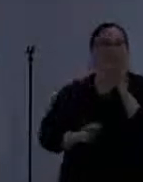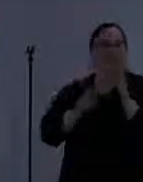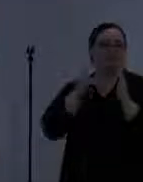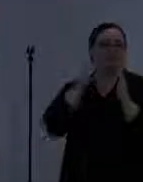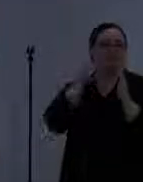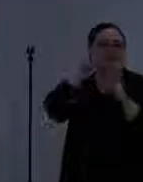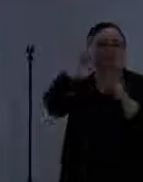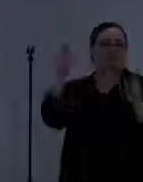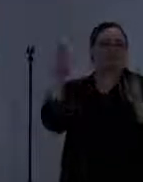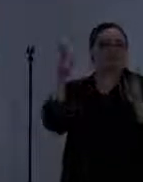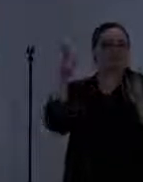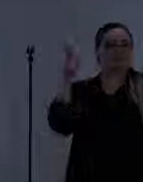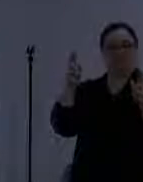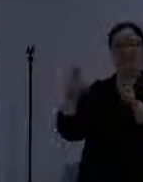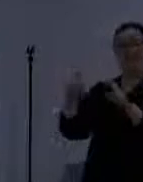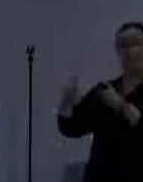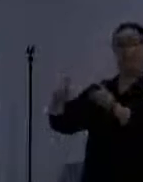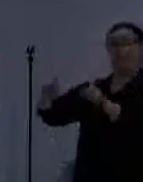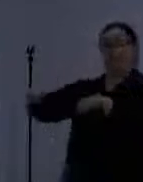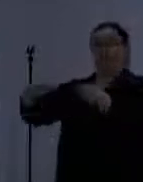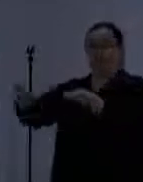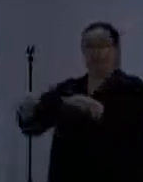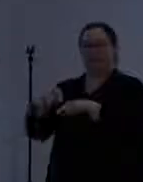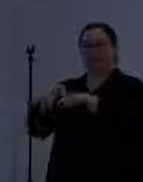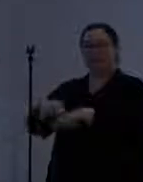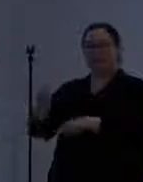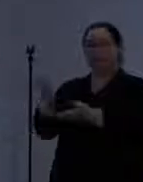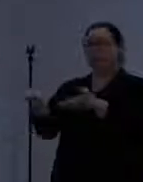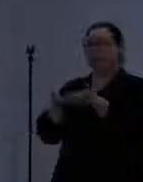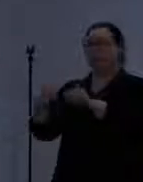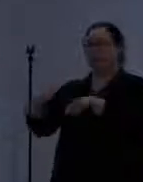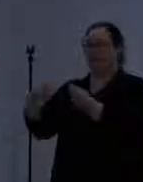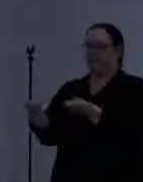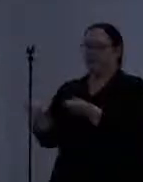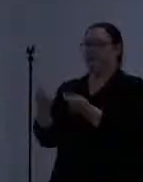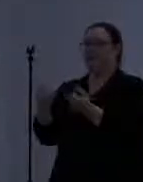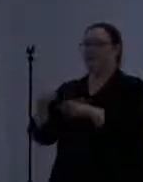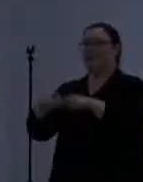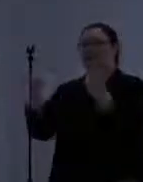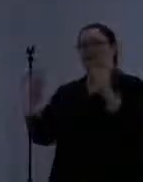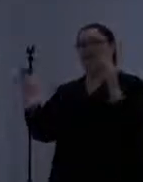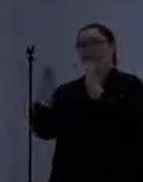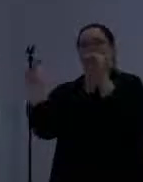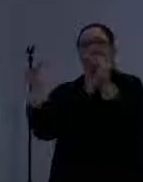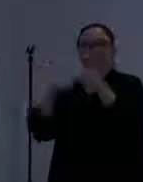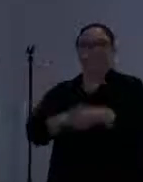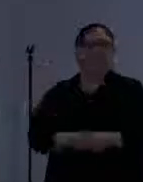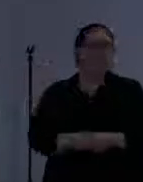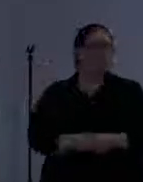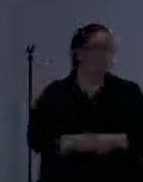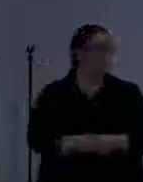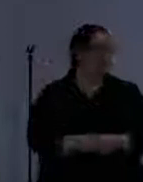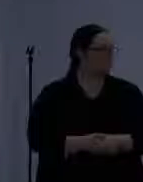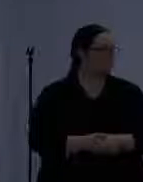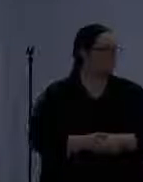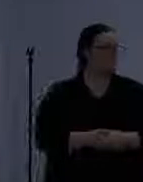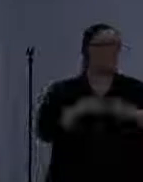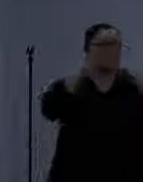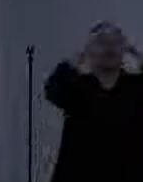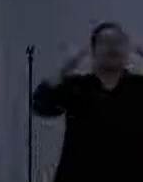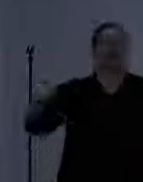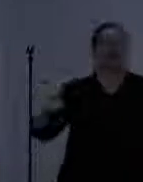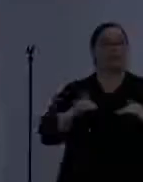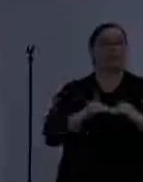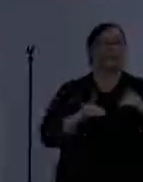the commission, but I can have a chat to you about that further if you like. I did want to just quickly show the